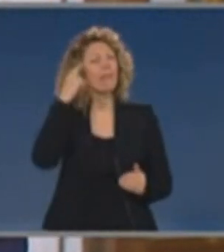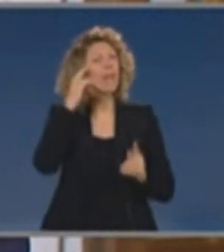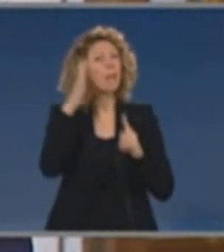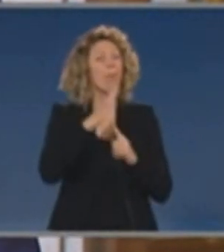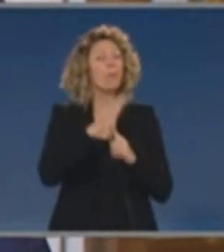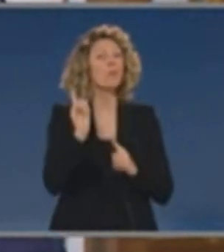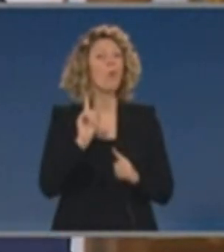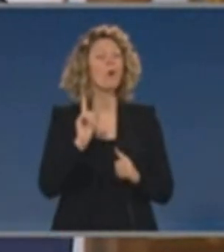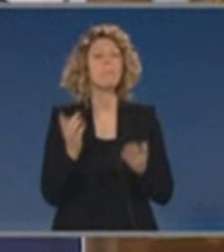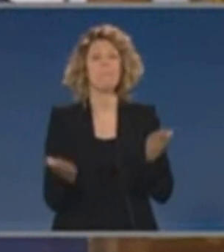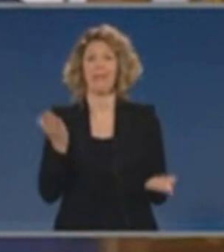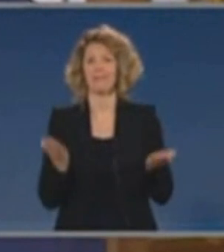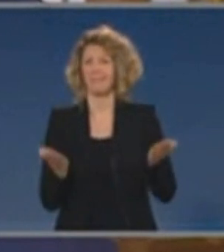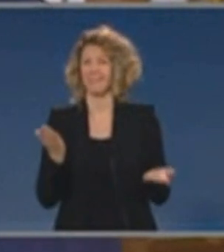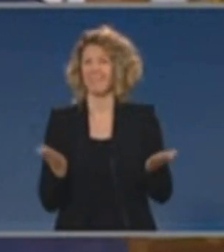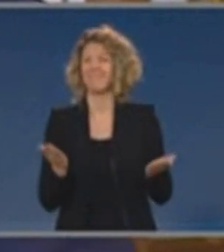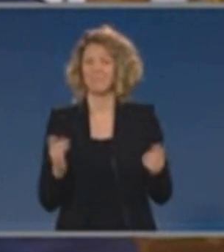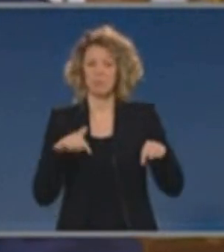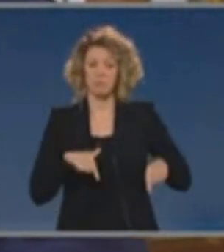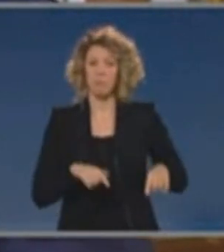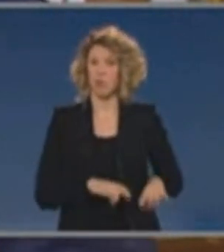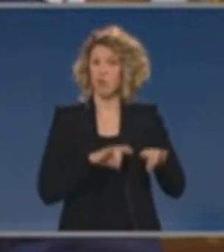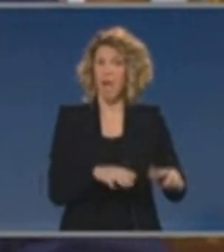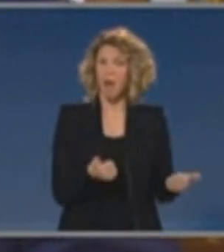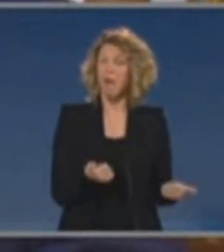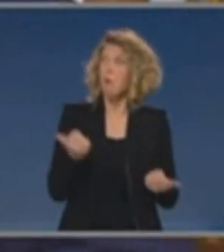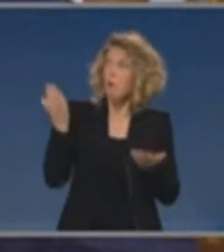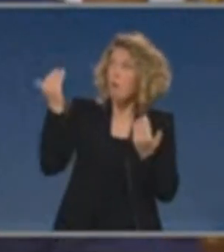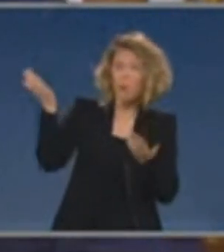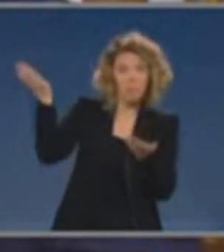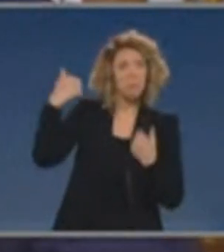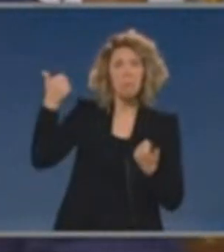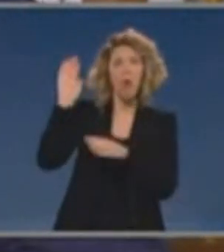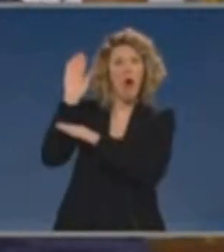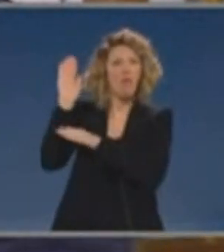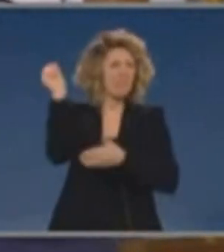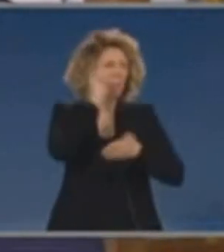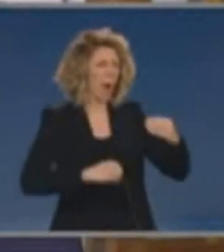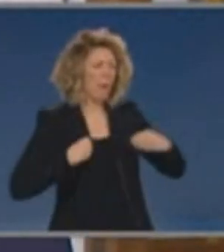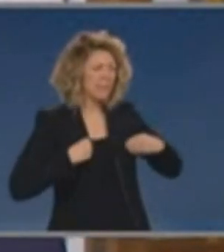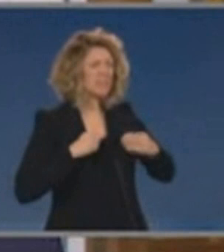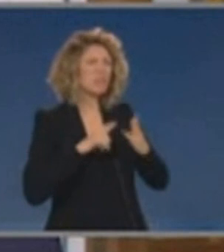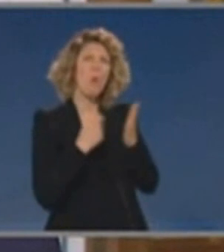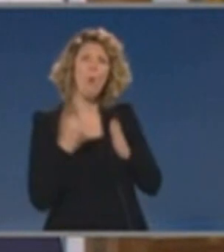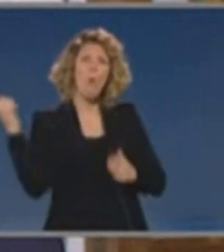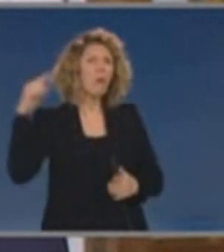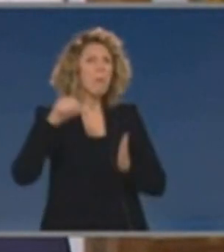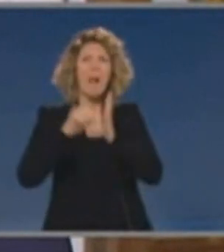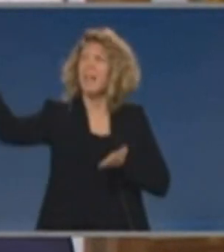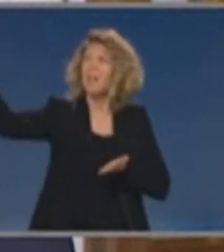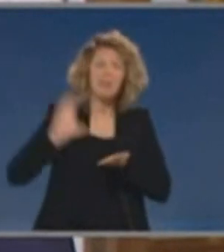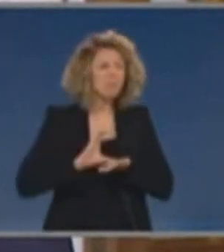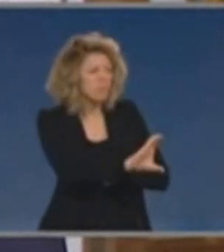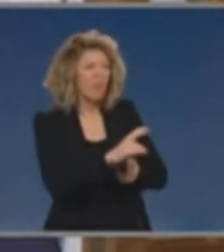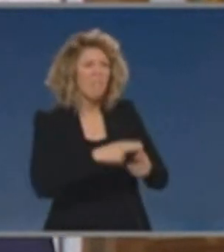a balance between, on the one hand, welcoming and inviting foreign investment to this country, but on the